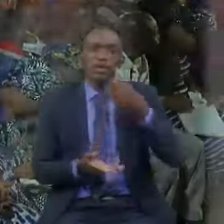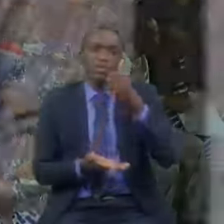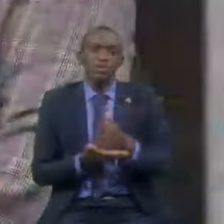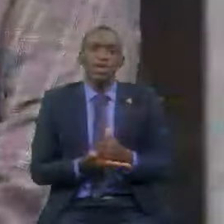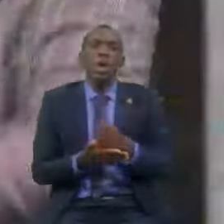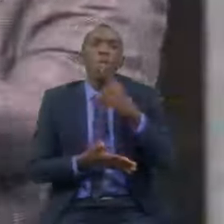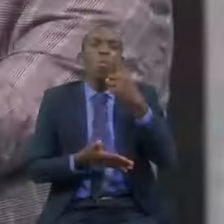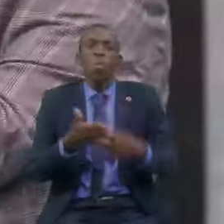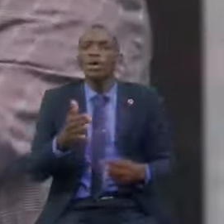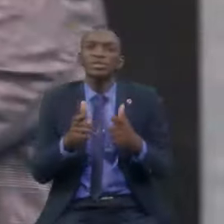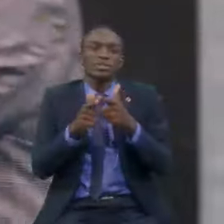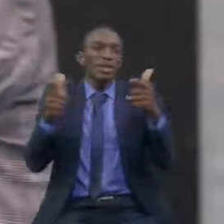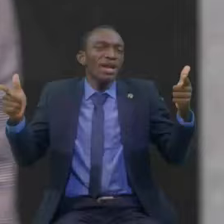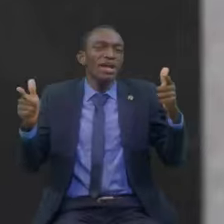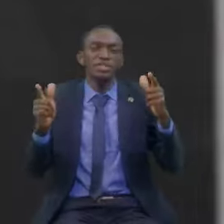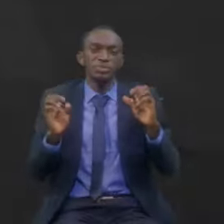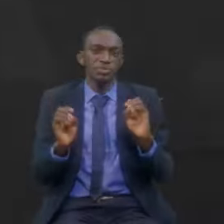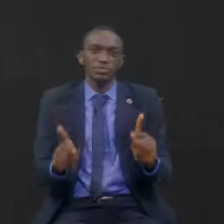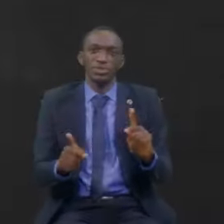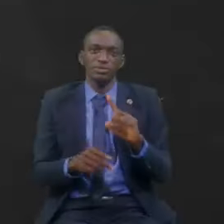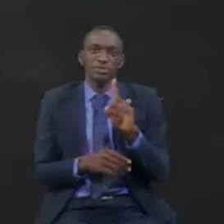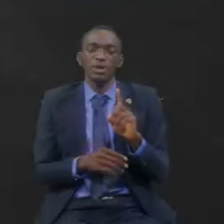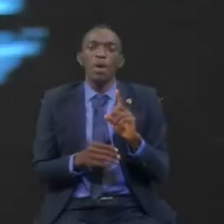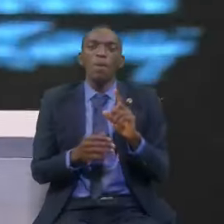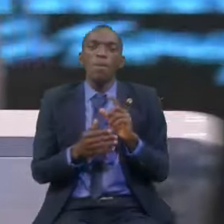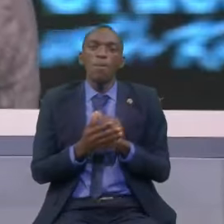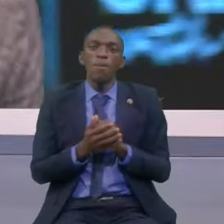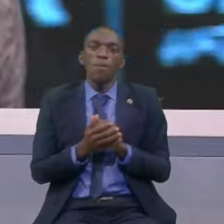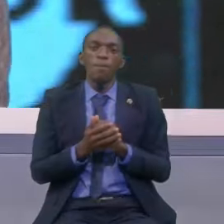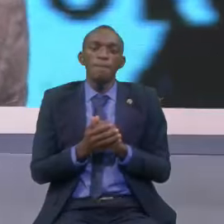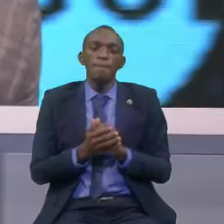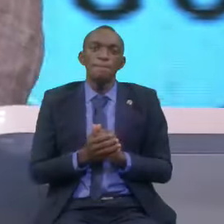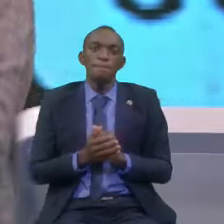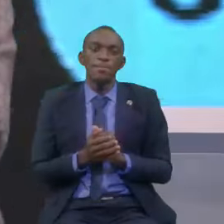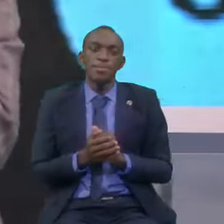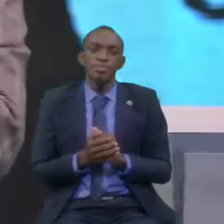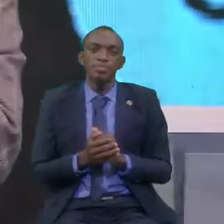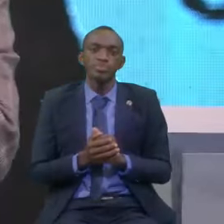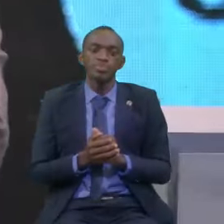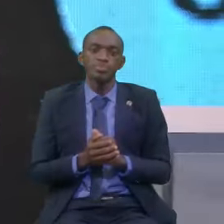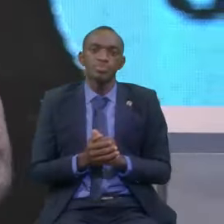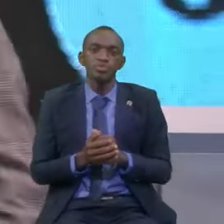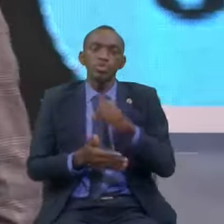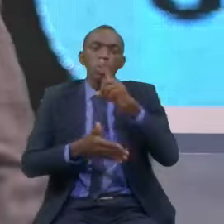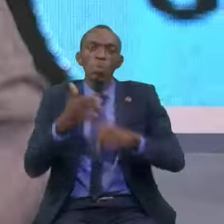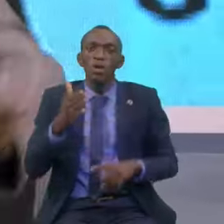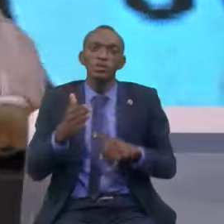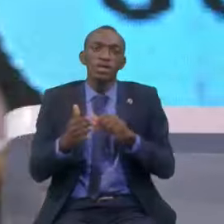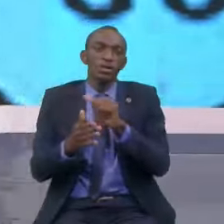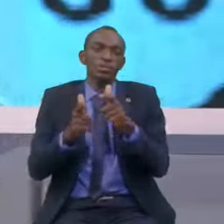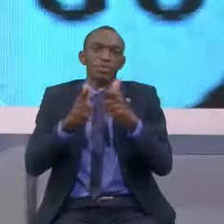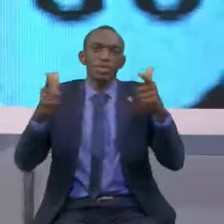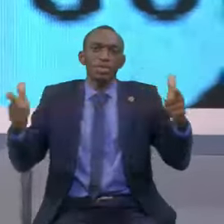privilege. And what a great promise by the Lord. What a great performance by the